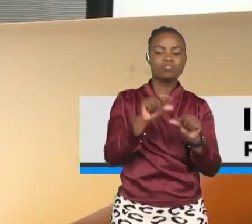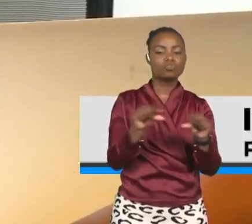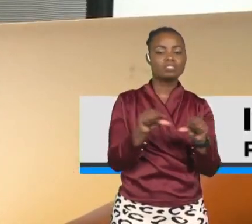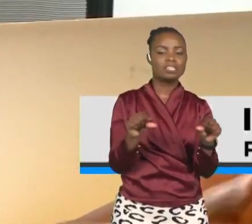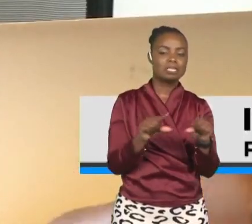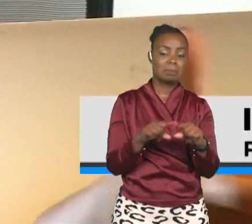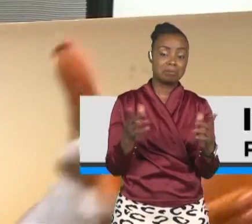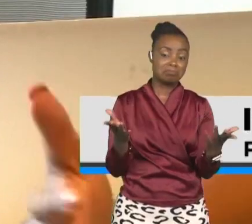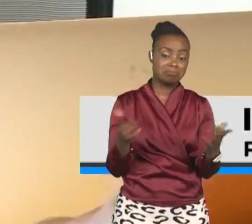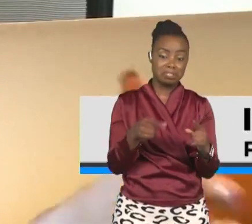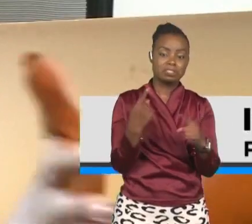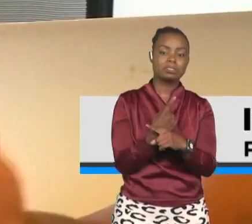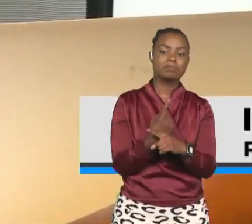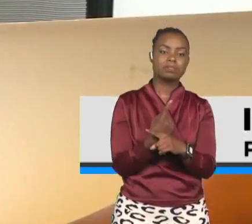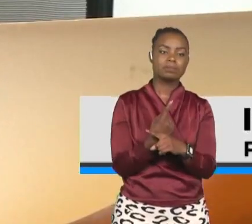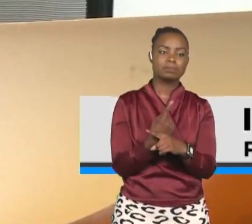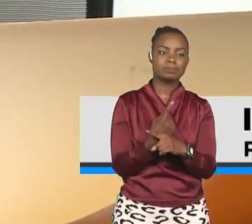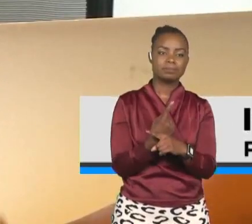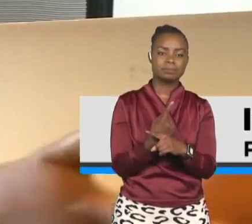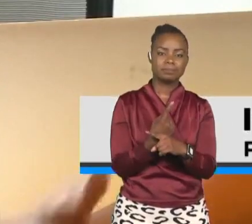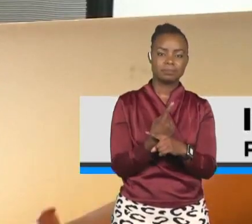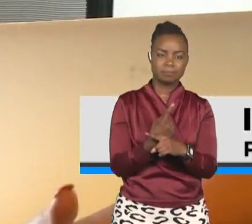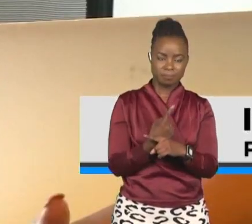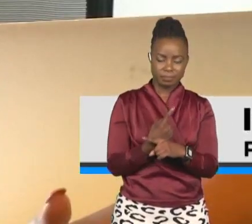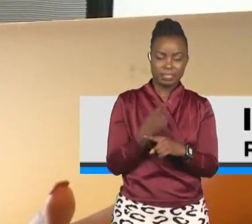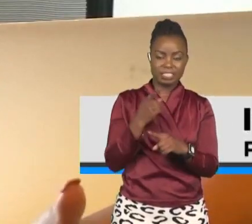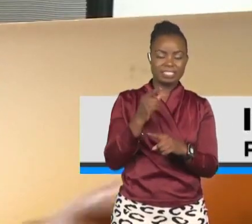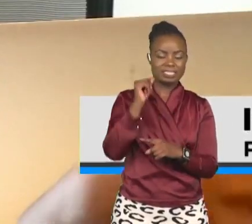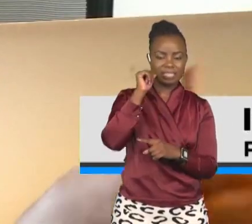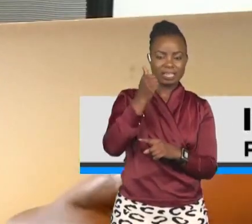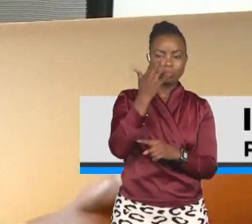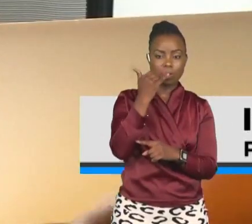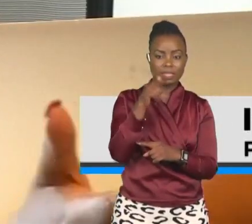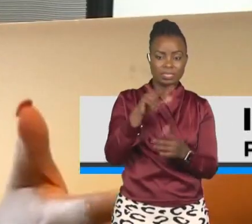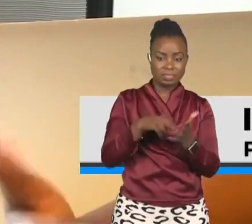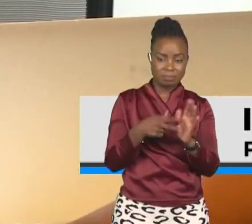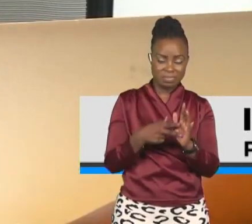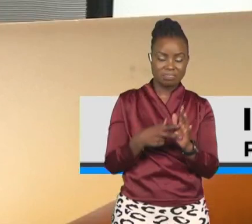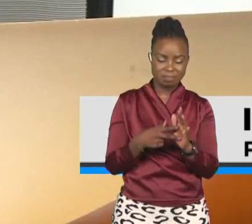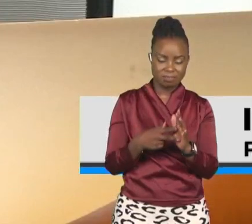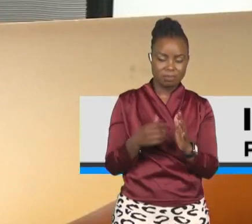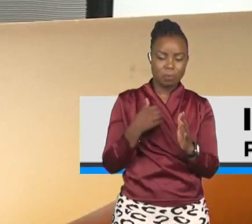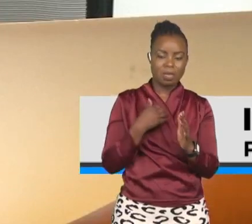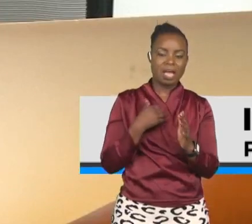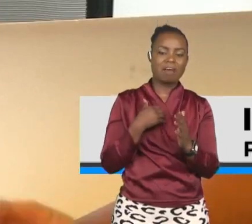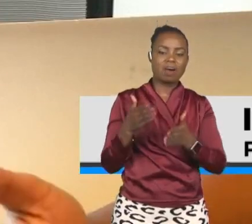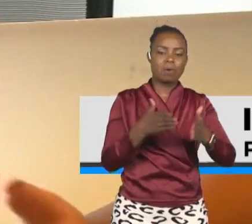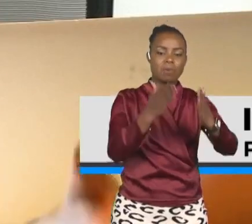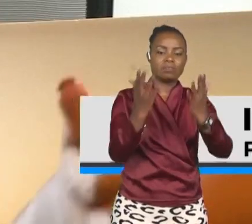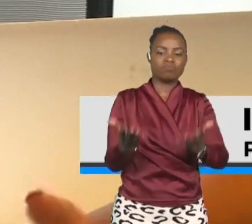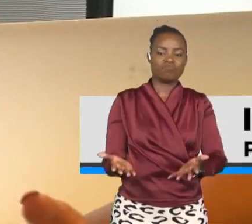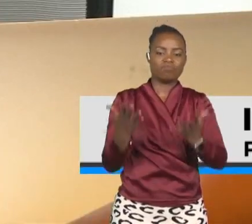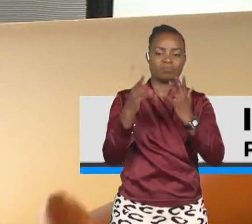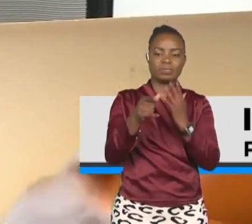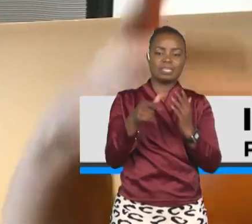this phenomenon in a whole different space is really cool, because that means that there is an appetite for that kind of thing. There's